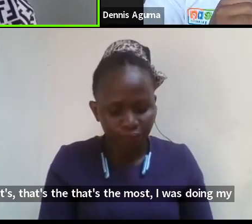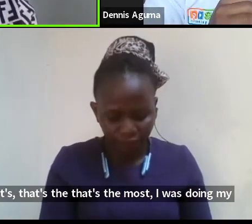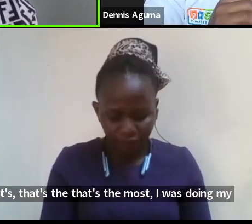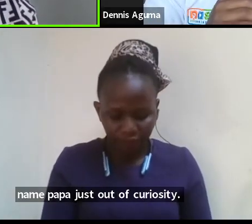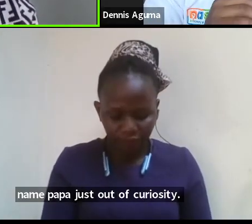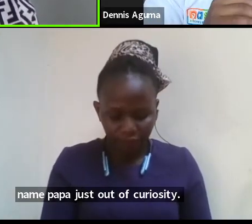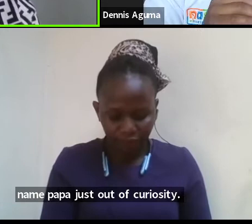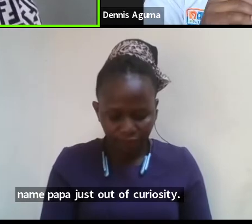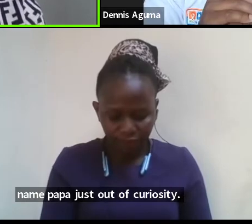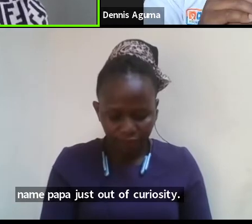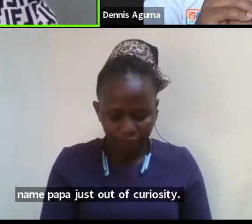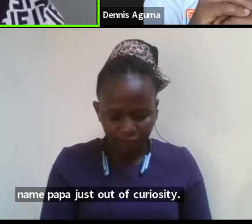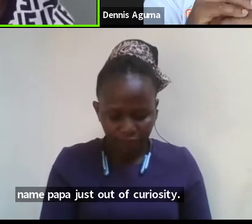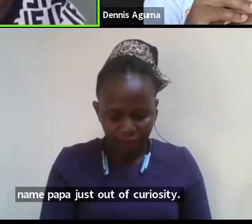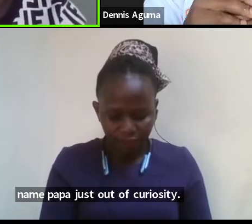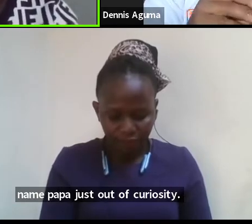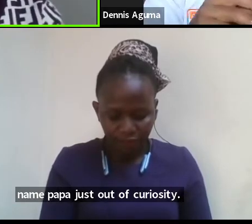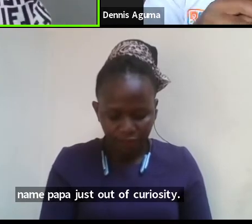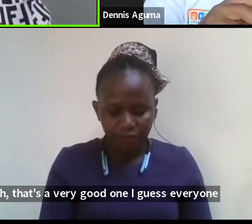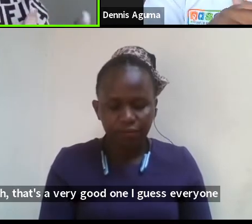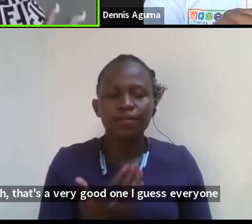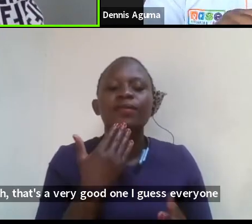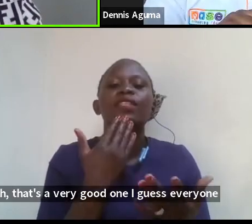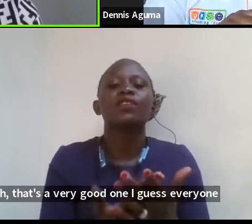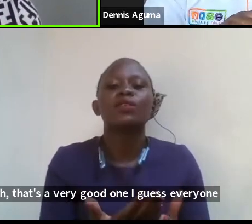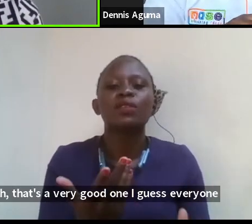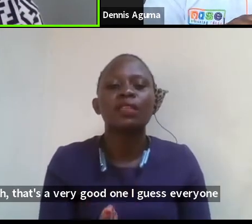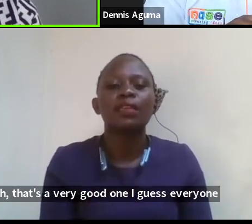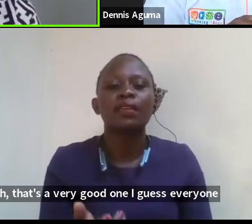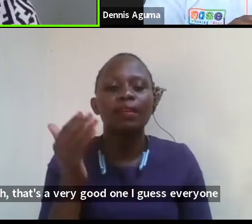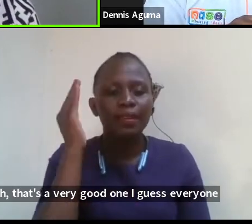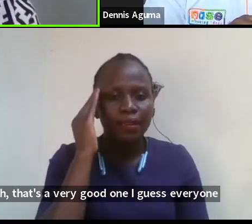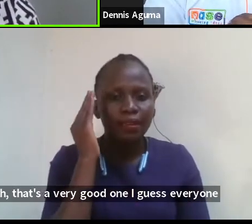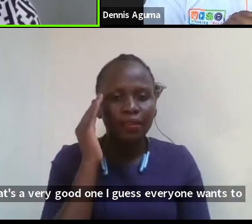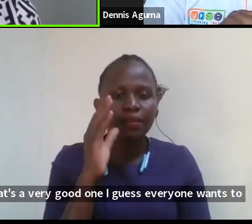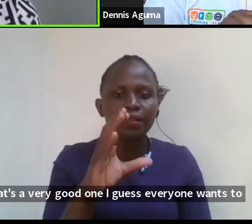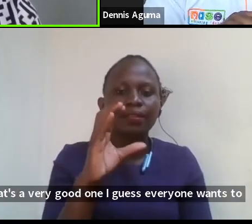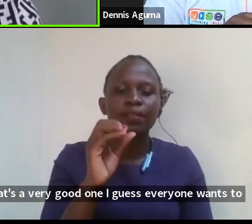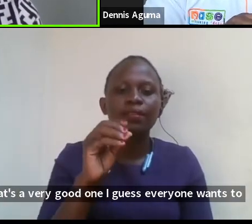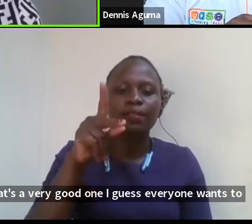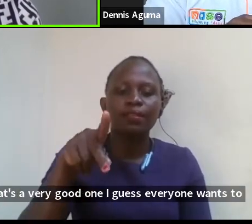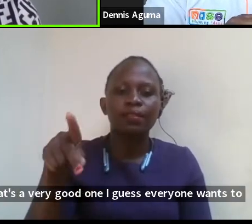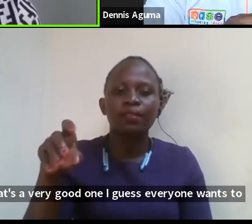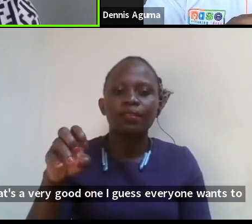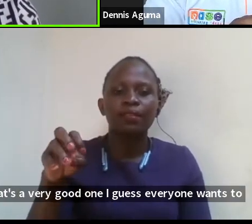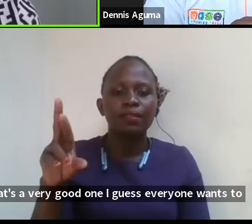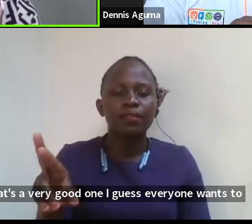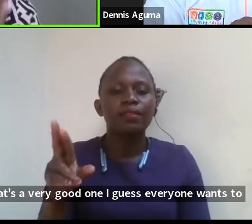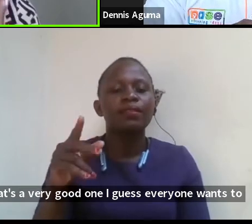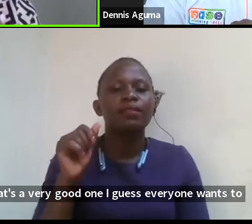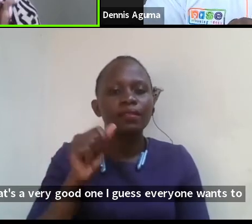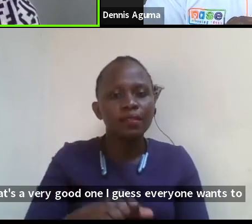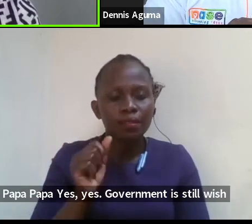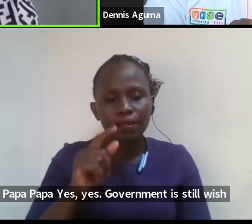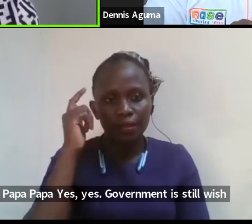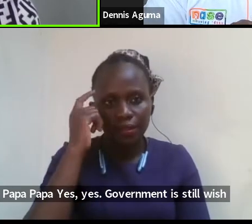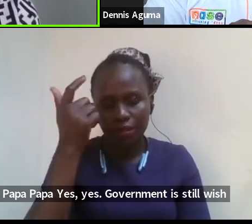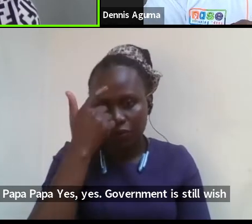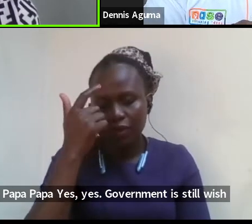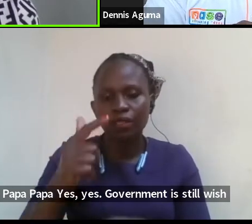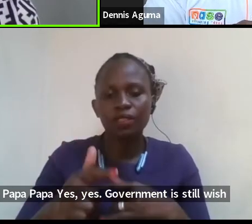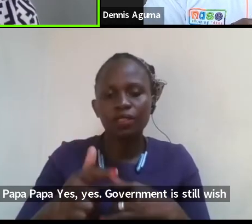Yeah, that's a very good one. I guess everyone wants to know copper, yes. Yes, government is still pushing up for